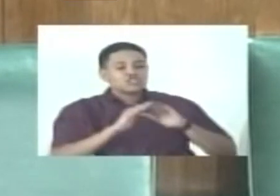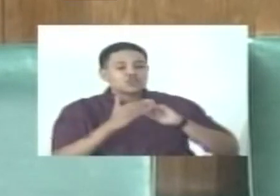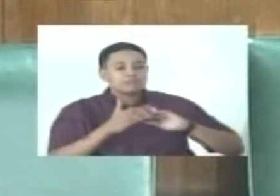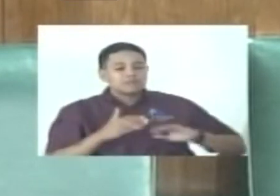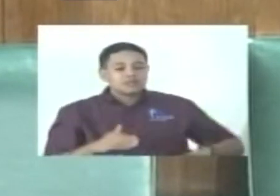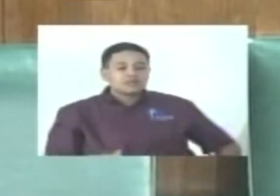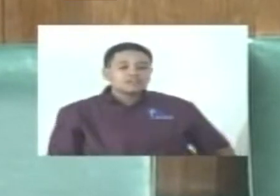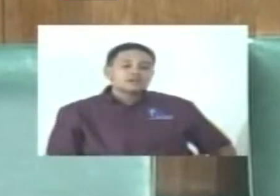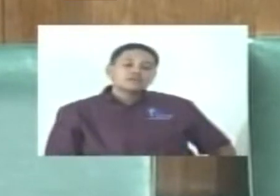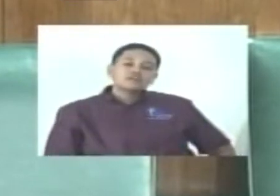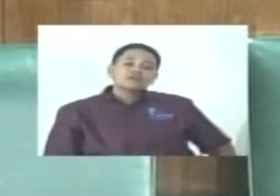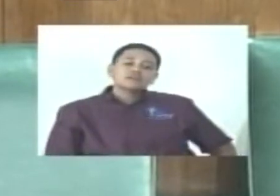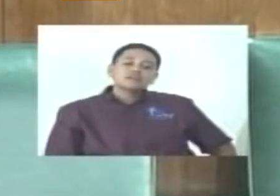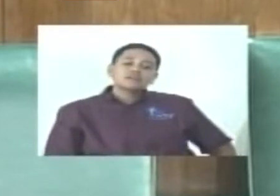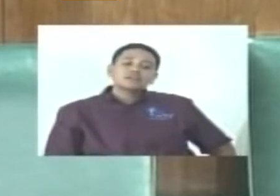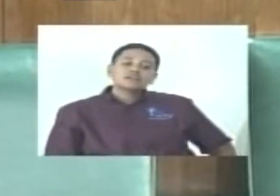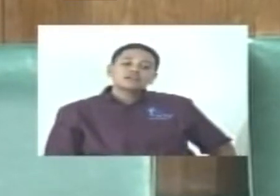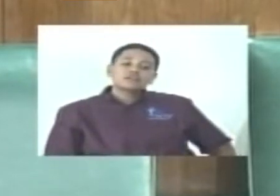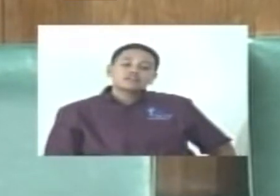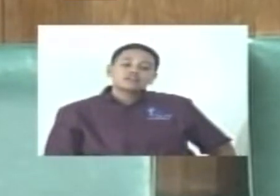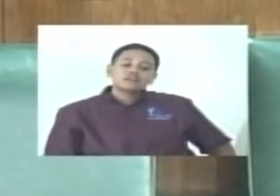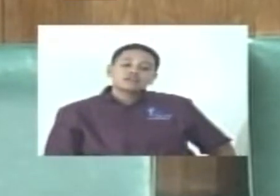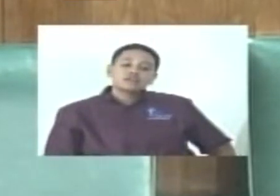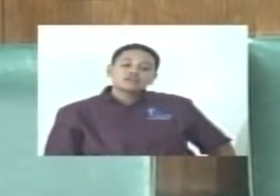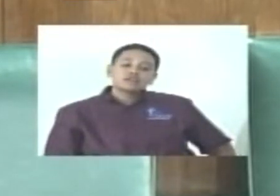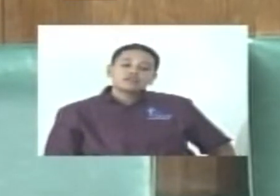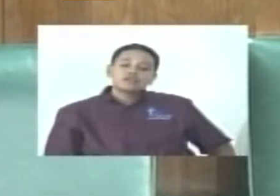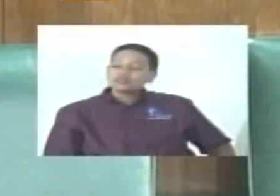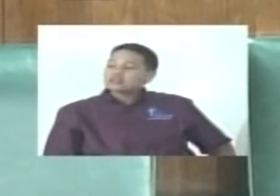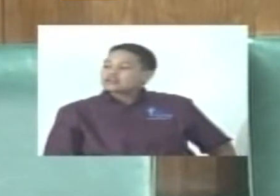that. And I'm still not going to say it.